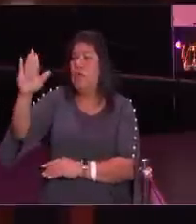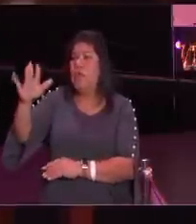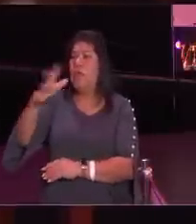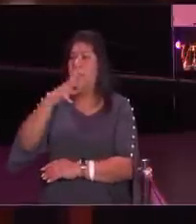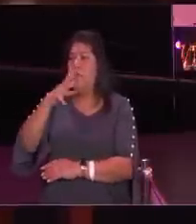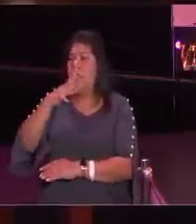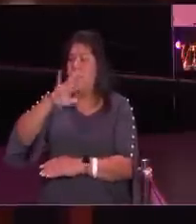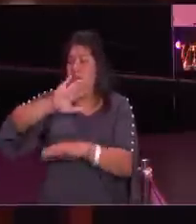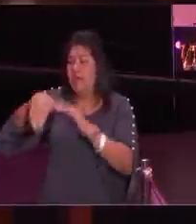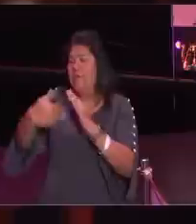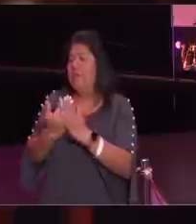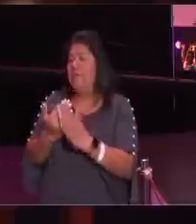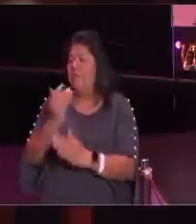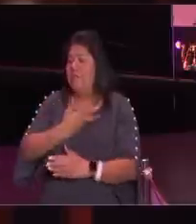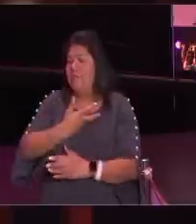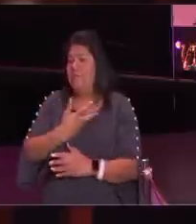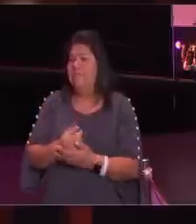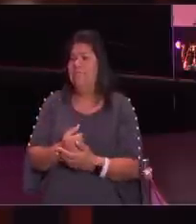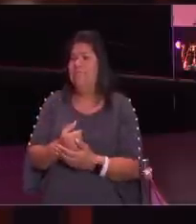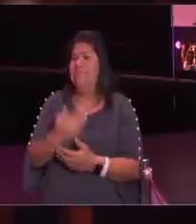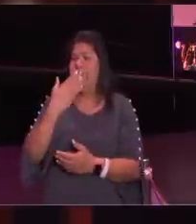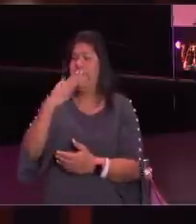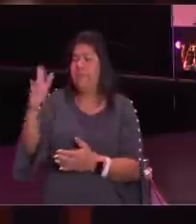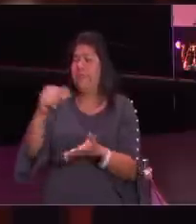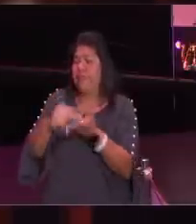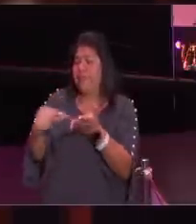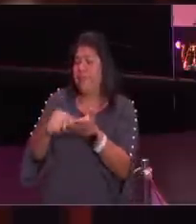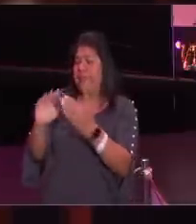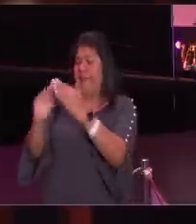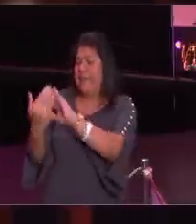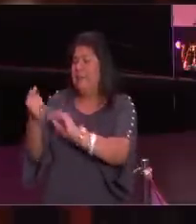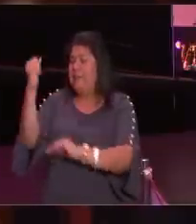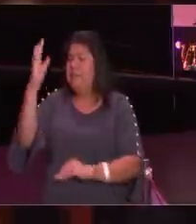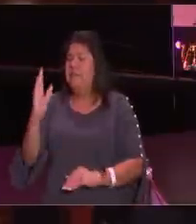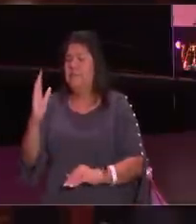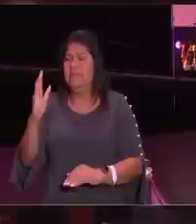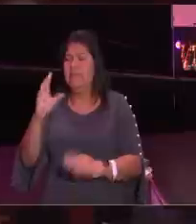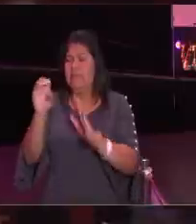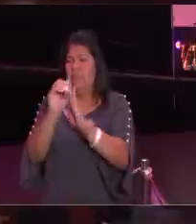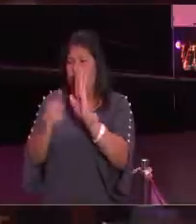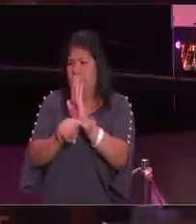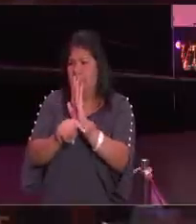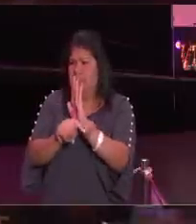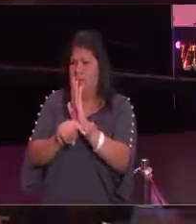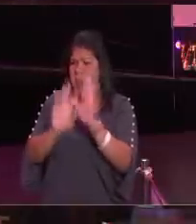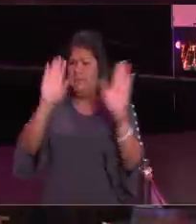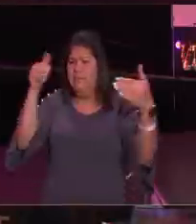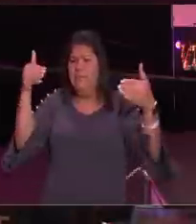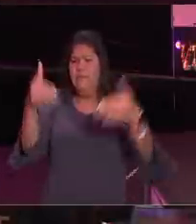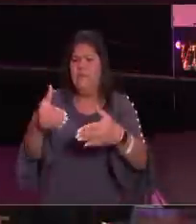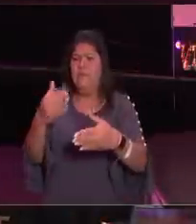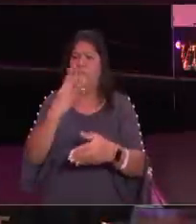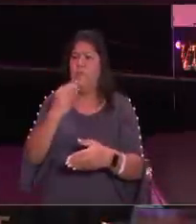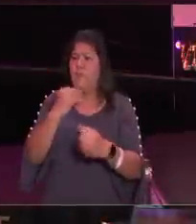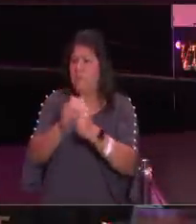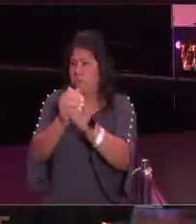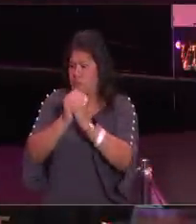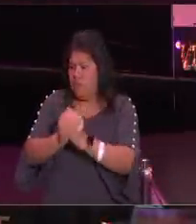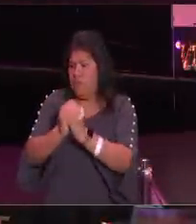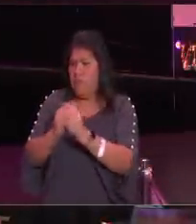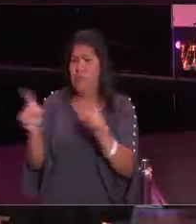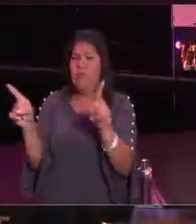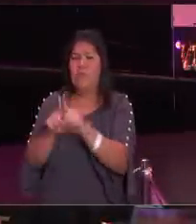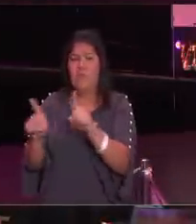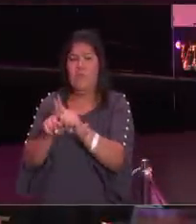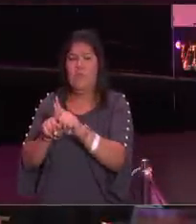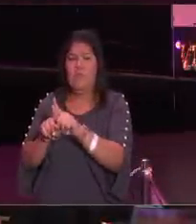mother of us all. Jerusalem in the Bible was the city of God. In the Old Testament was the center of Jewish worship.